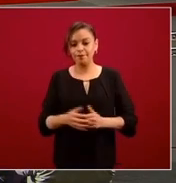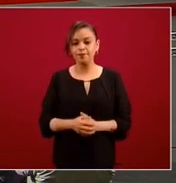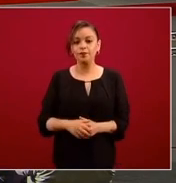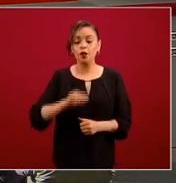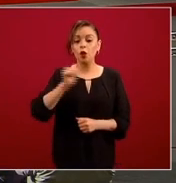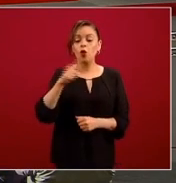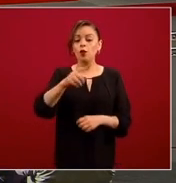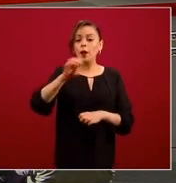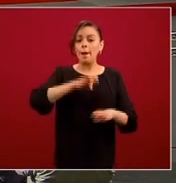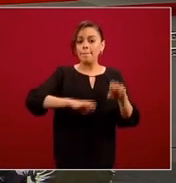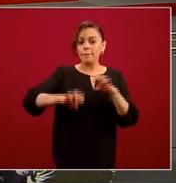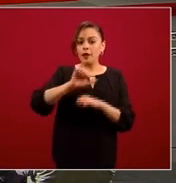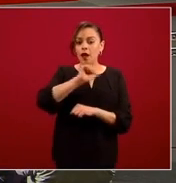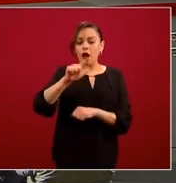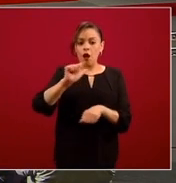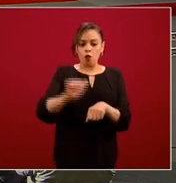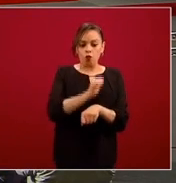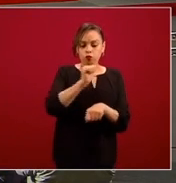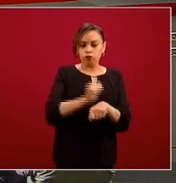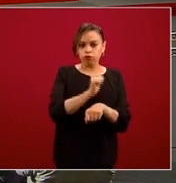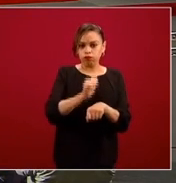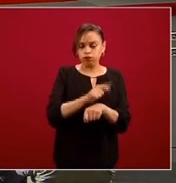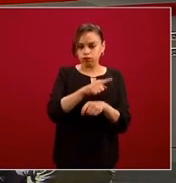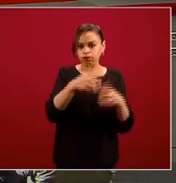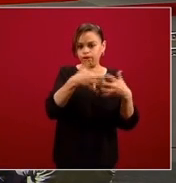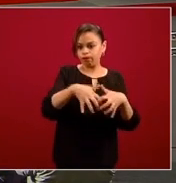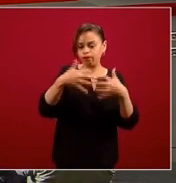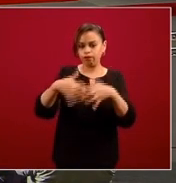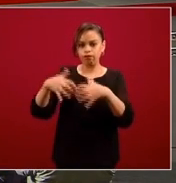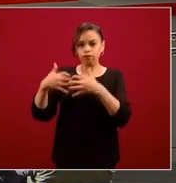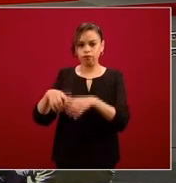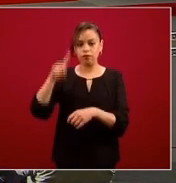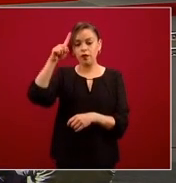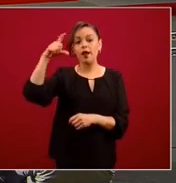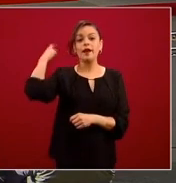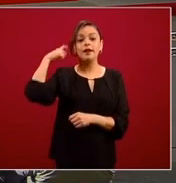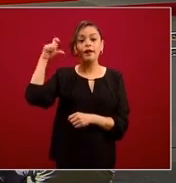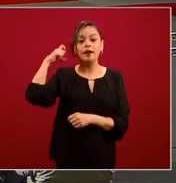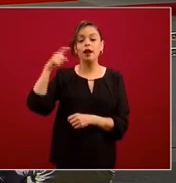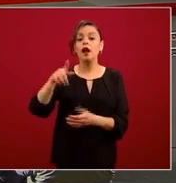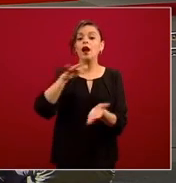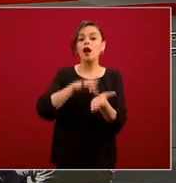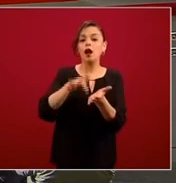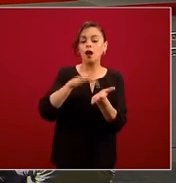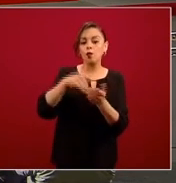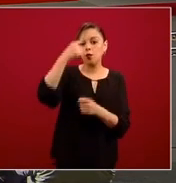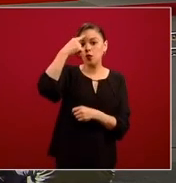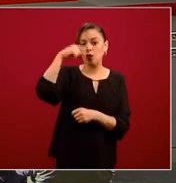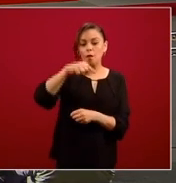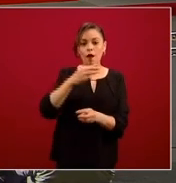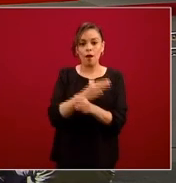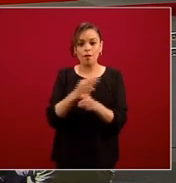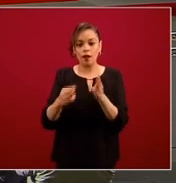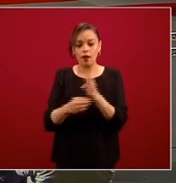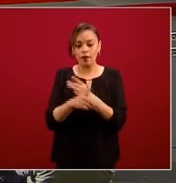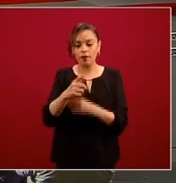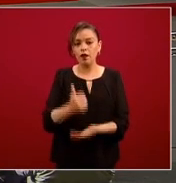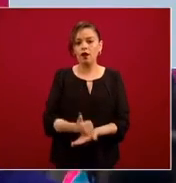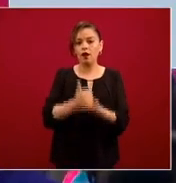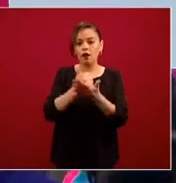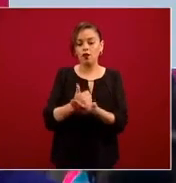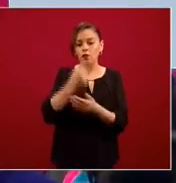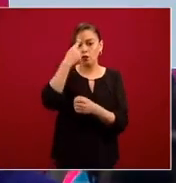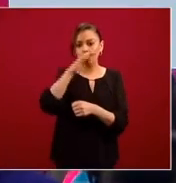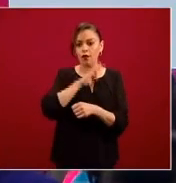Now there's also a group of automotive companies in Querétaro who will also be building and